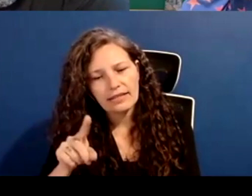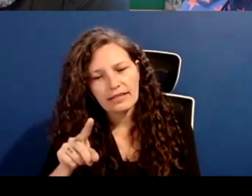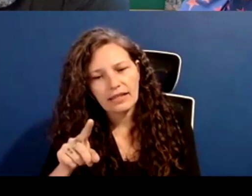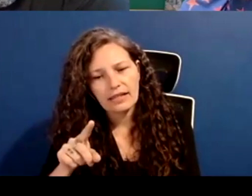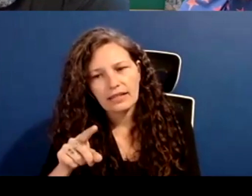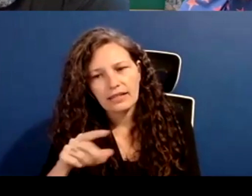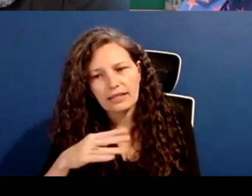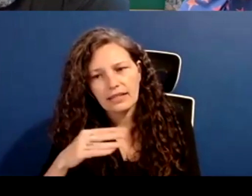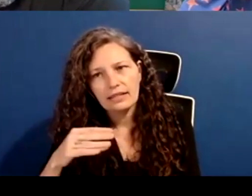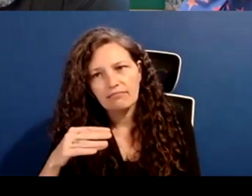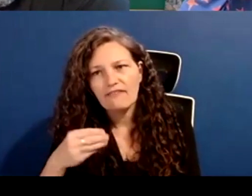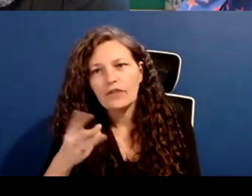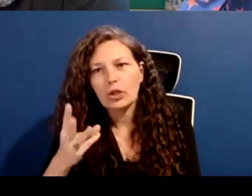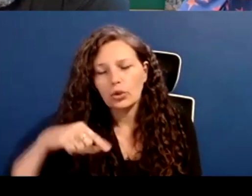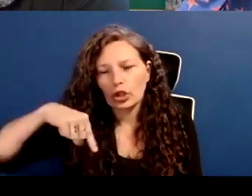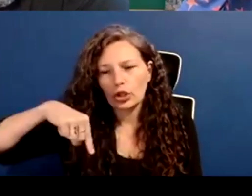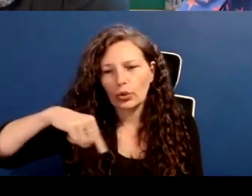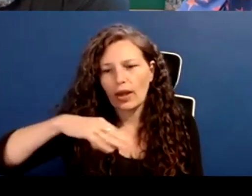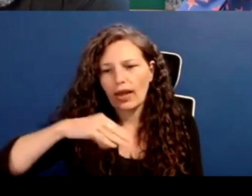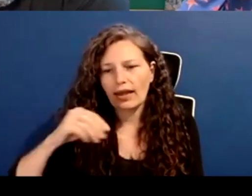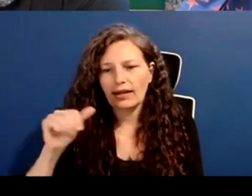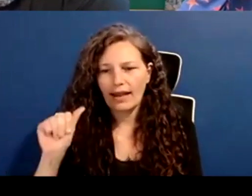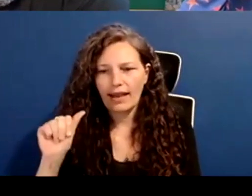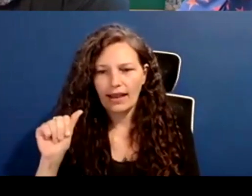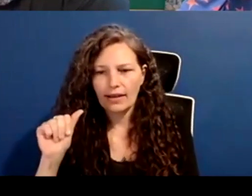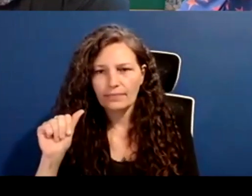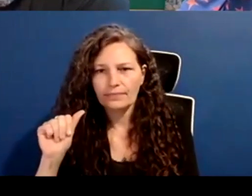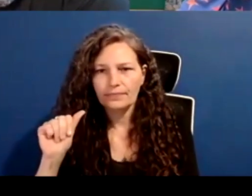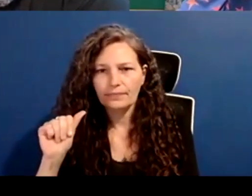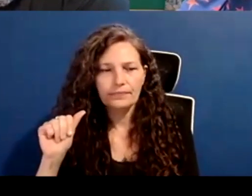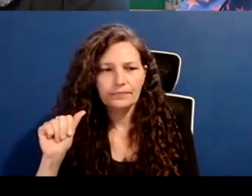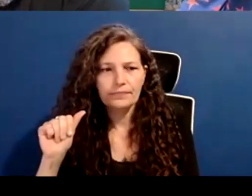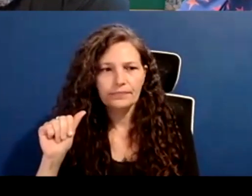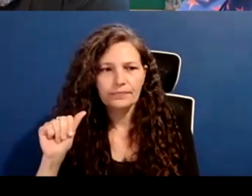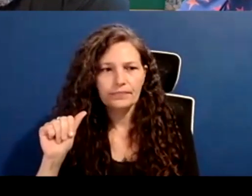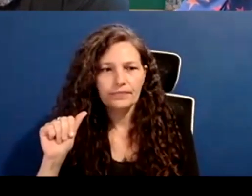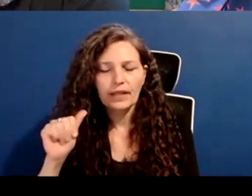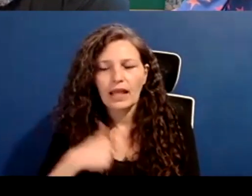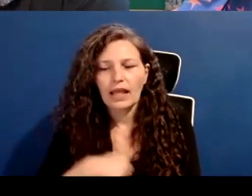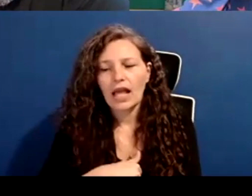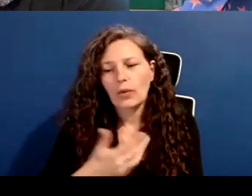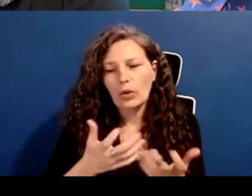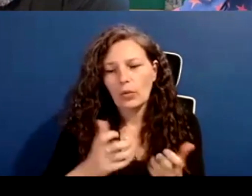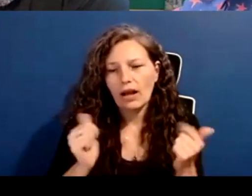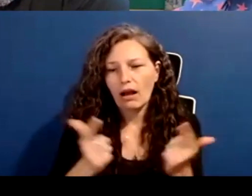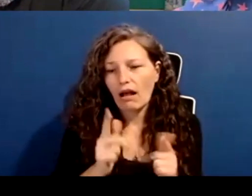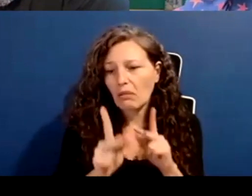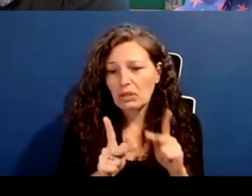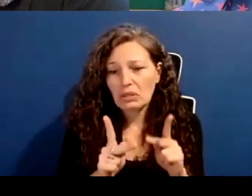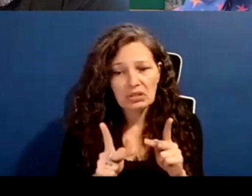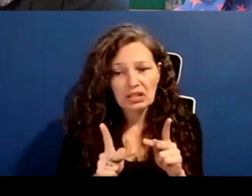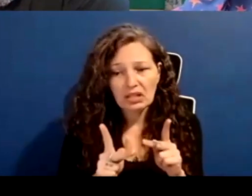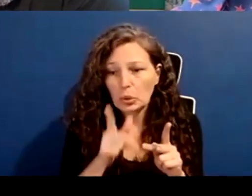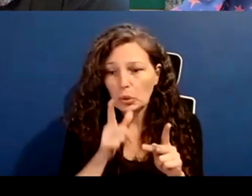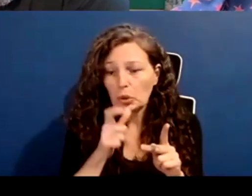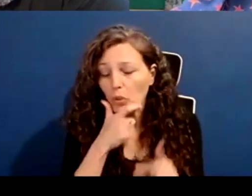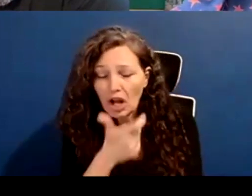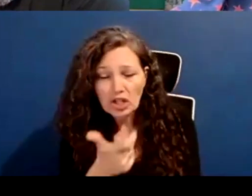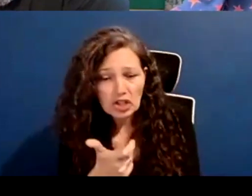answer section. I invite you all who are here to continue submitting your questions if you have them.